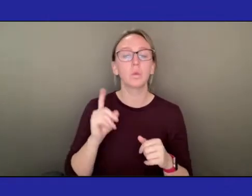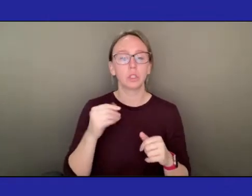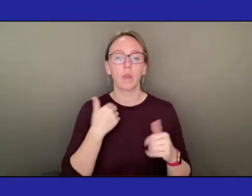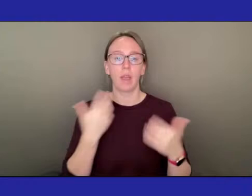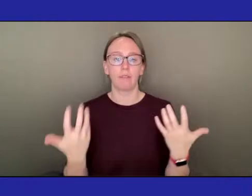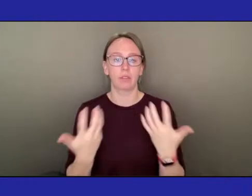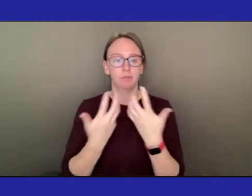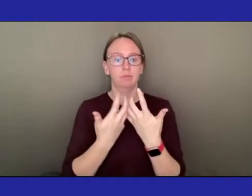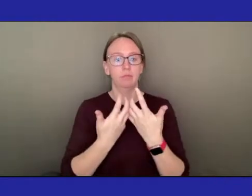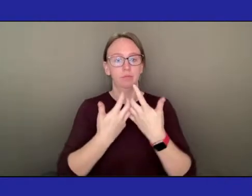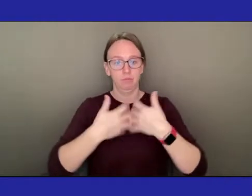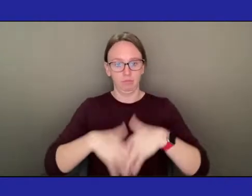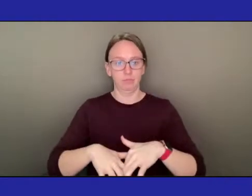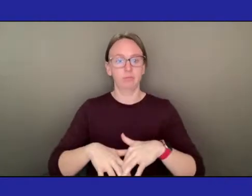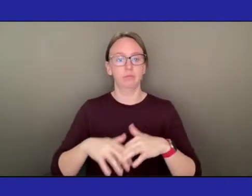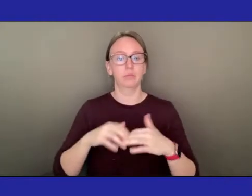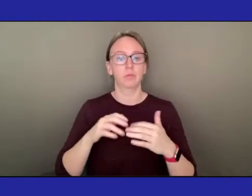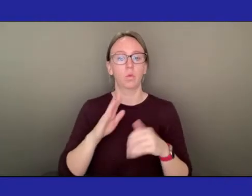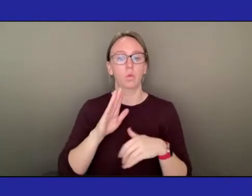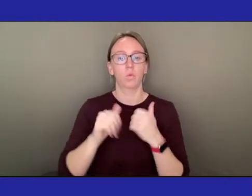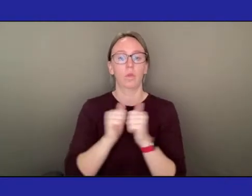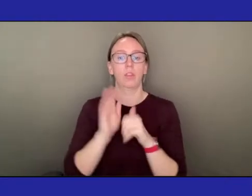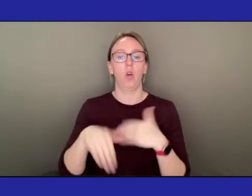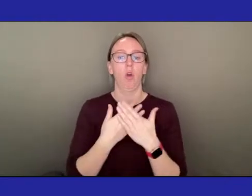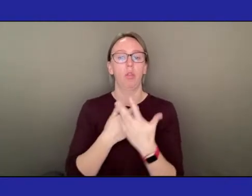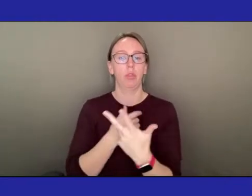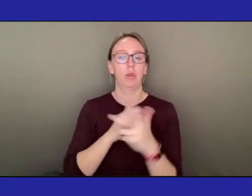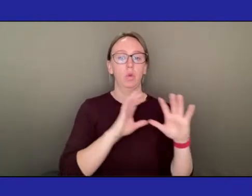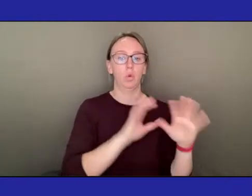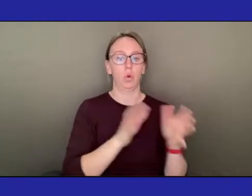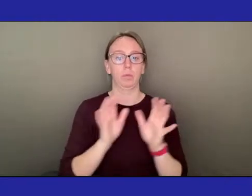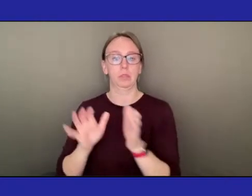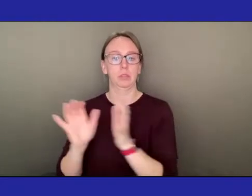three groups, where if one group gets